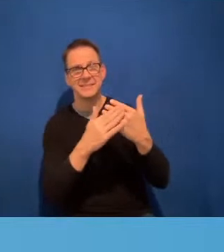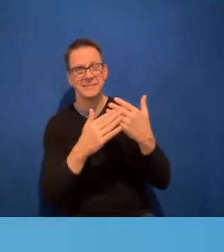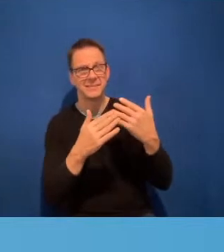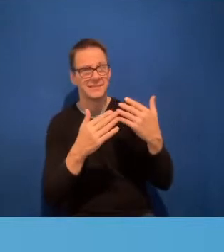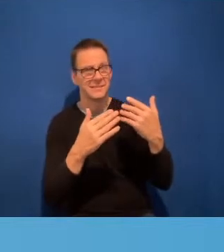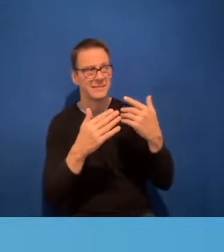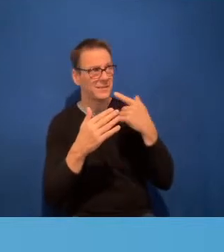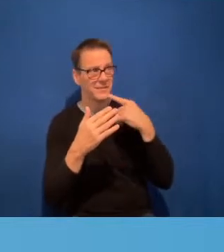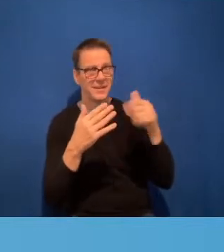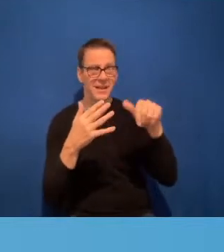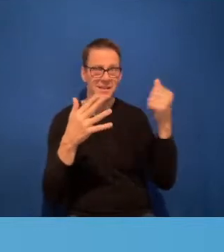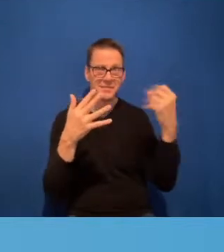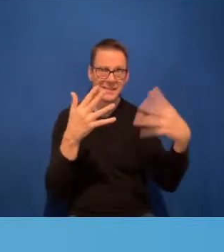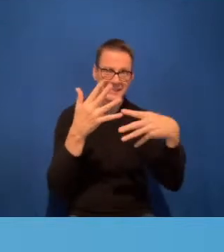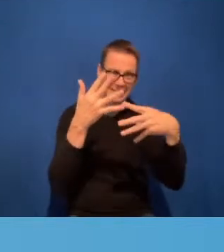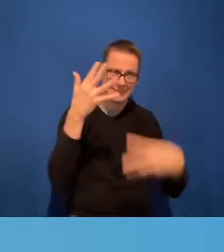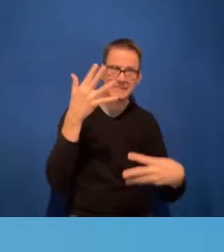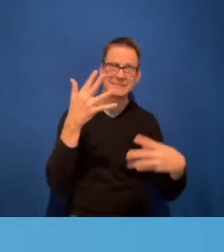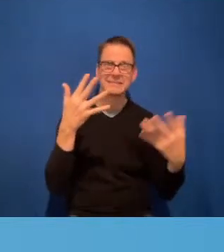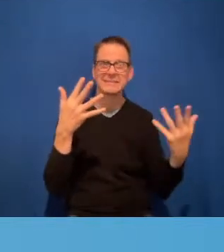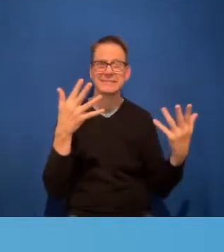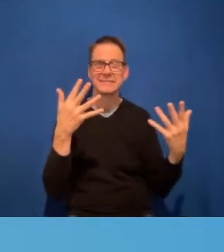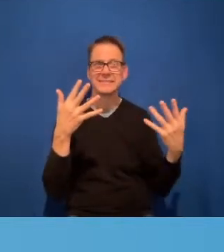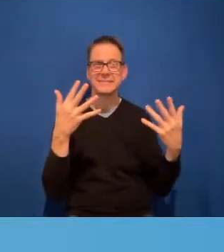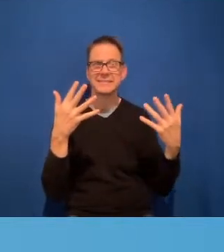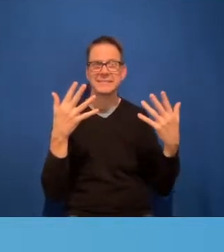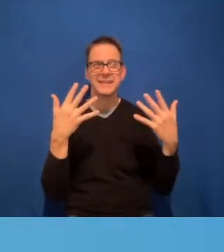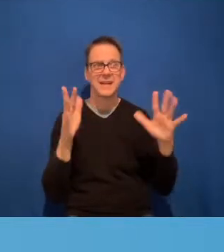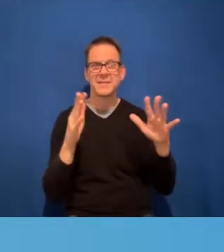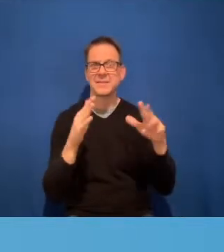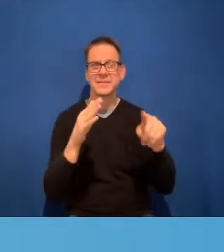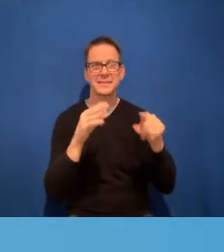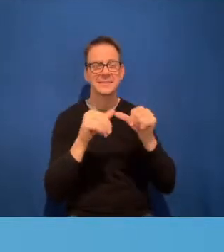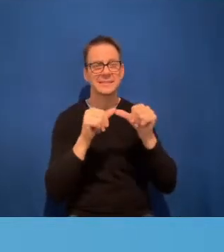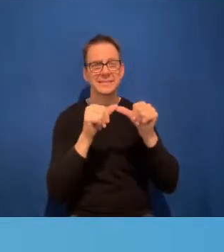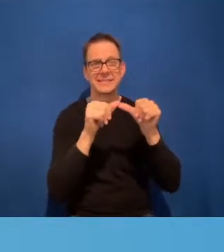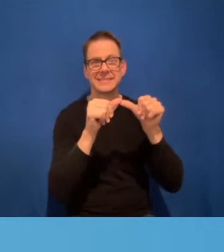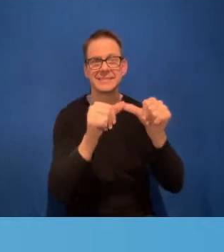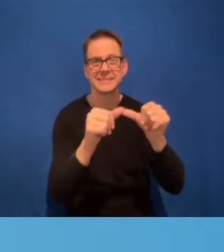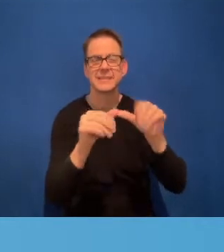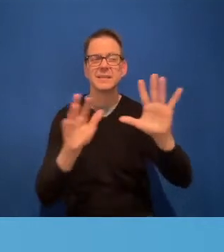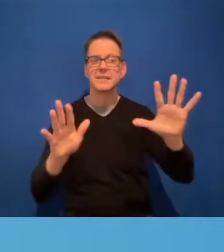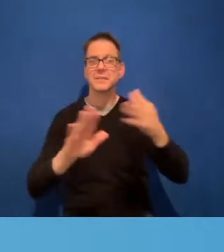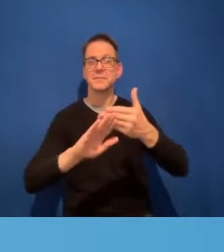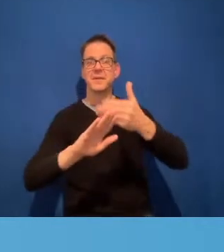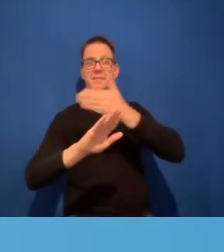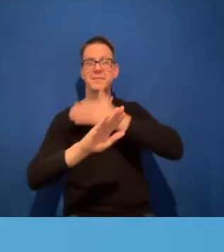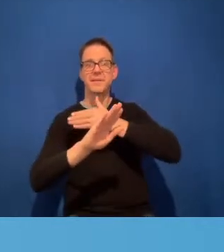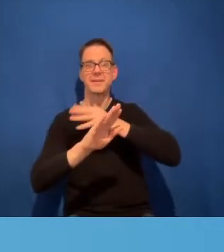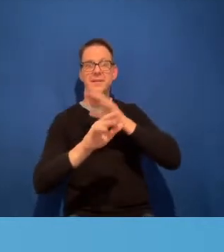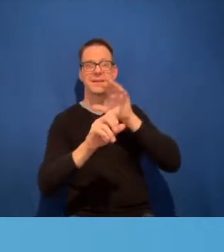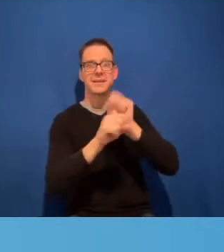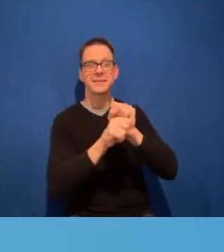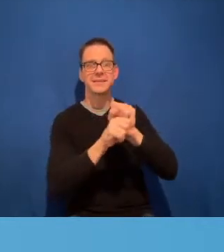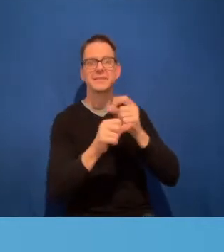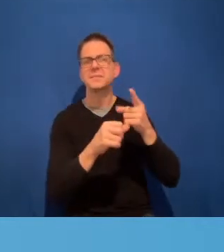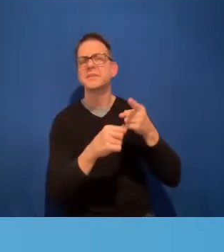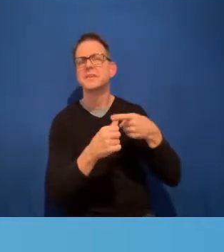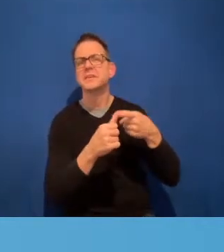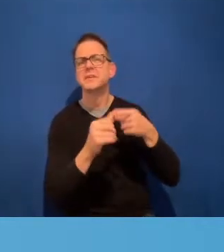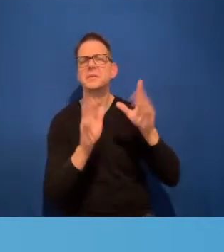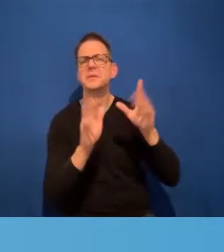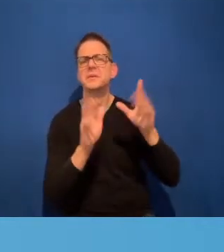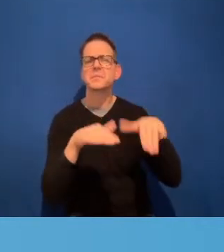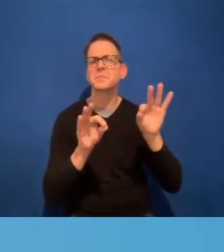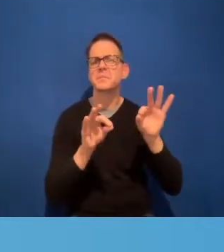have now been allowed to go on and on. So what might have been a minor tendon strain has now turned into a